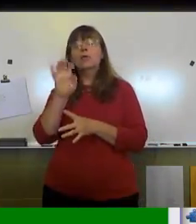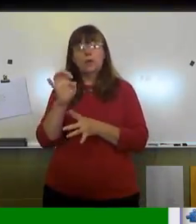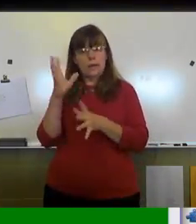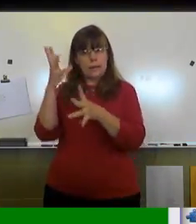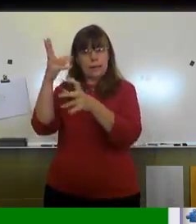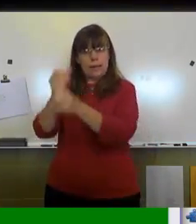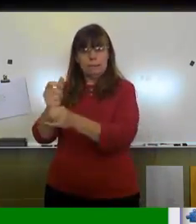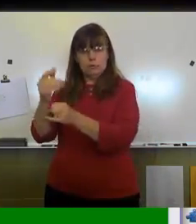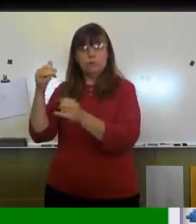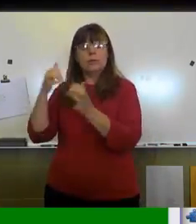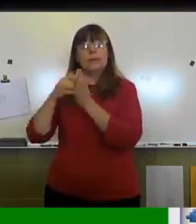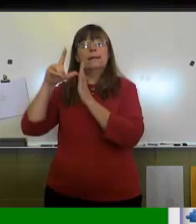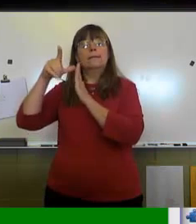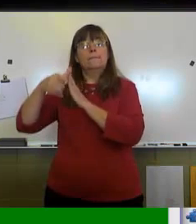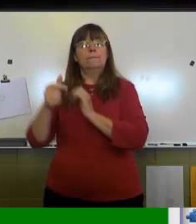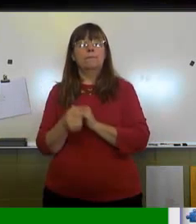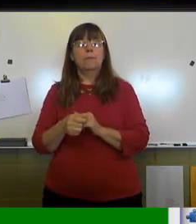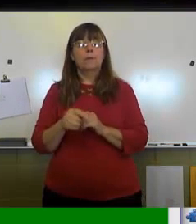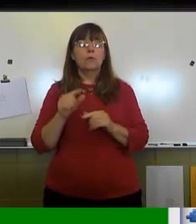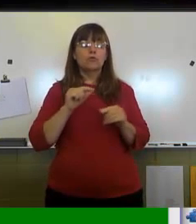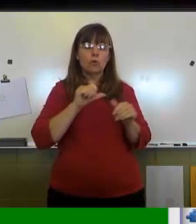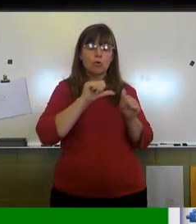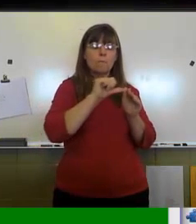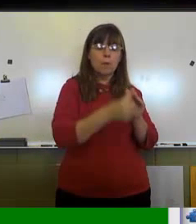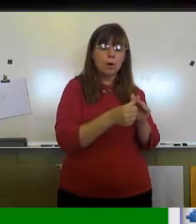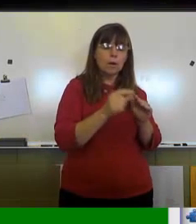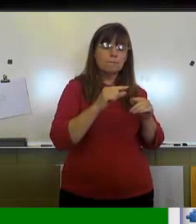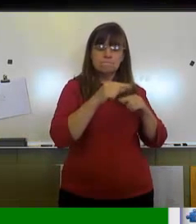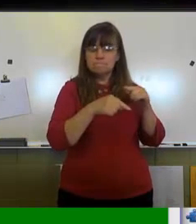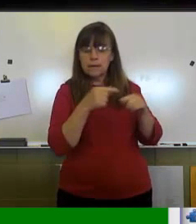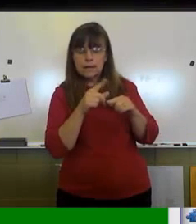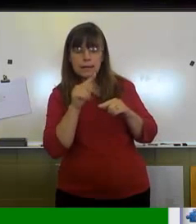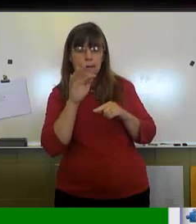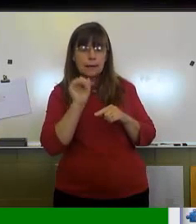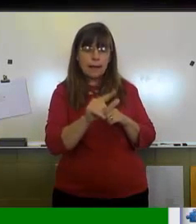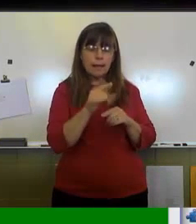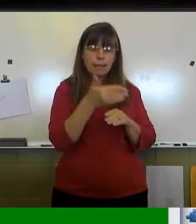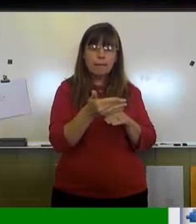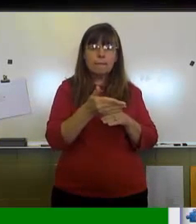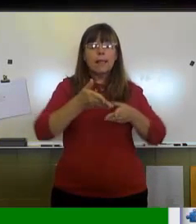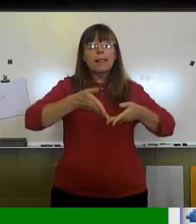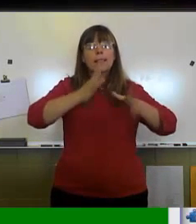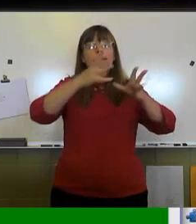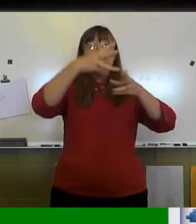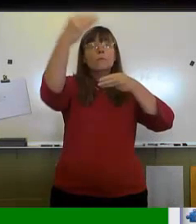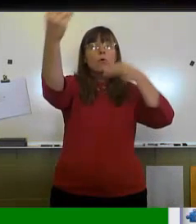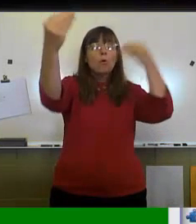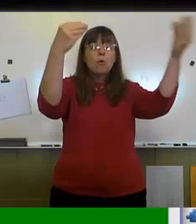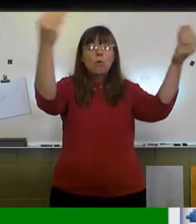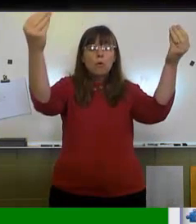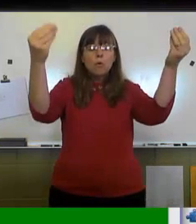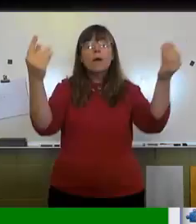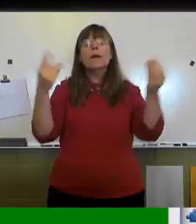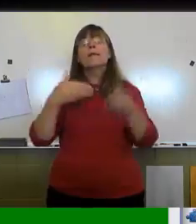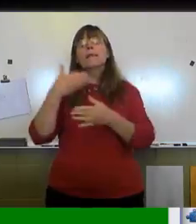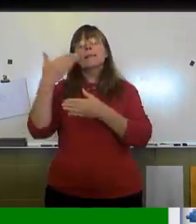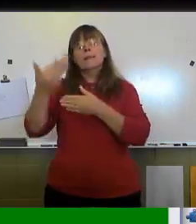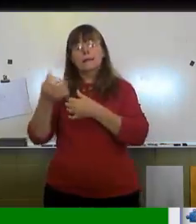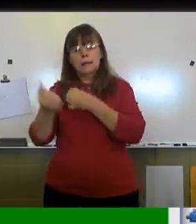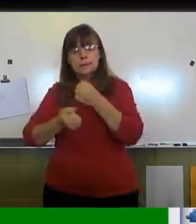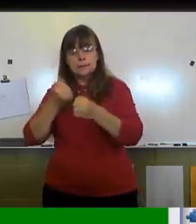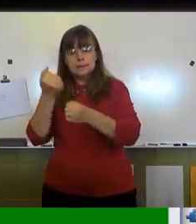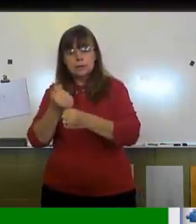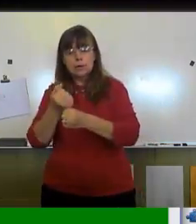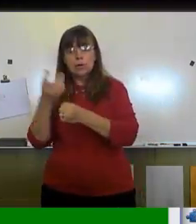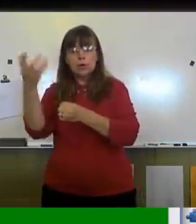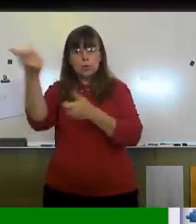on them of some kind, and then let them go again, and then in the next year you go back and catch them again, and